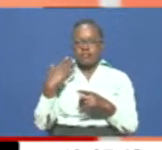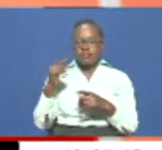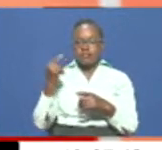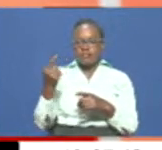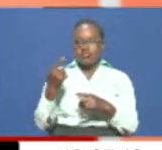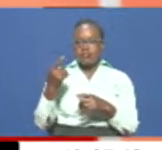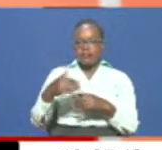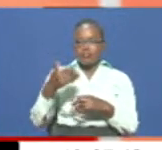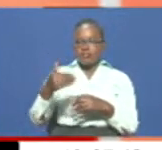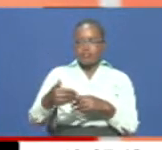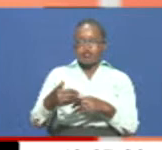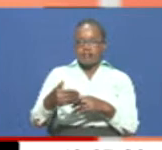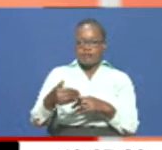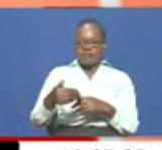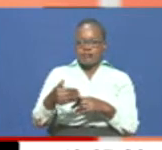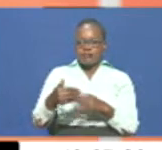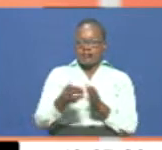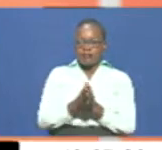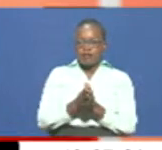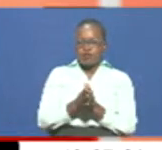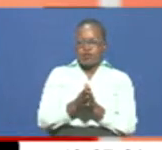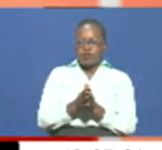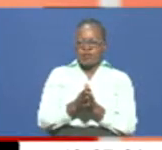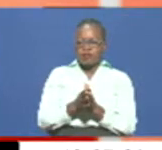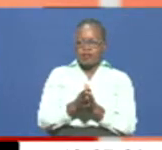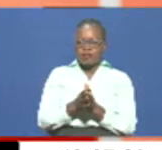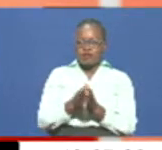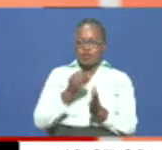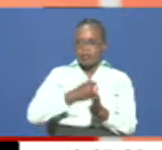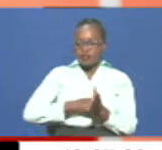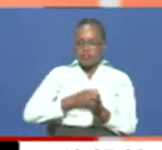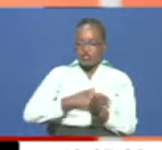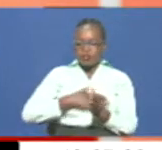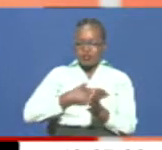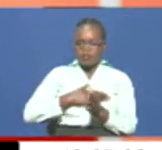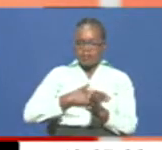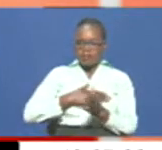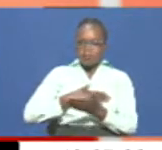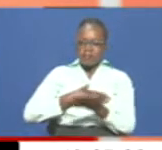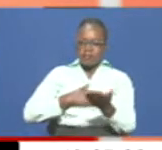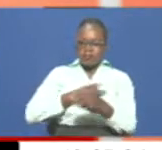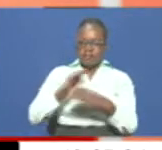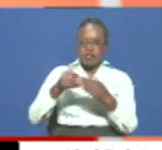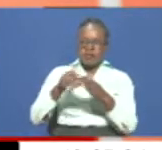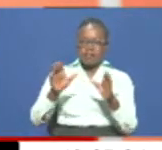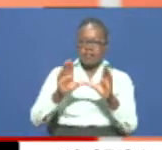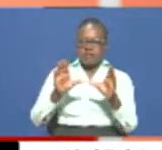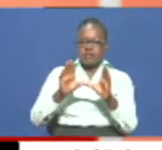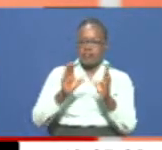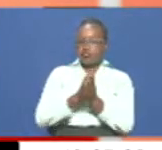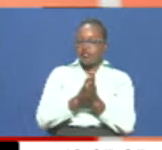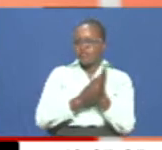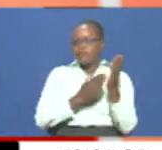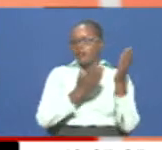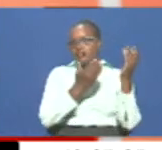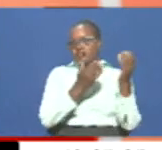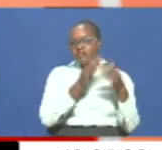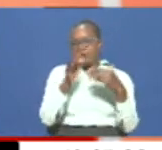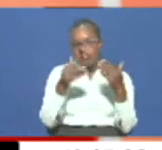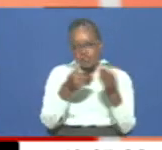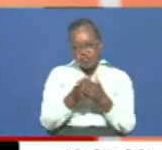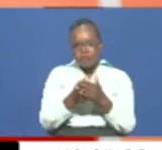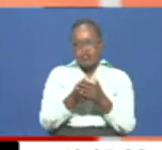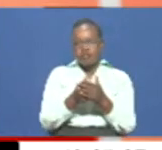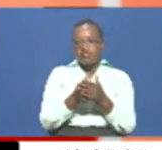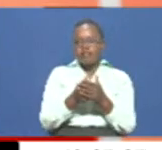sports science forum. Mm-hmm. Where we brought all the coaches and we brought all the experts, not from out but from Kenya,